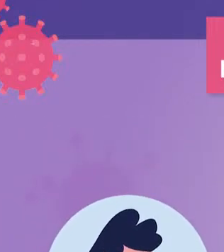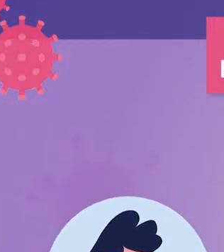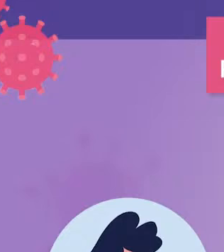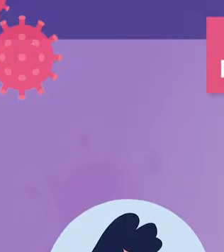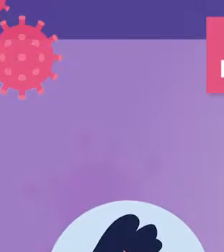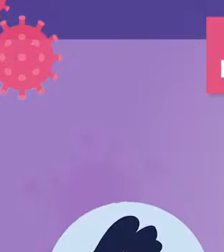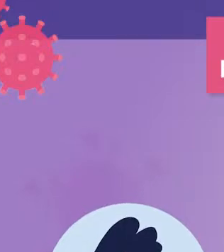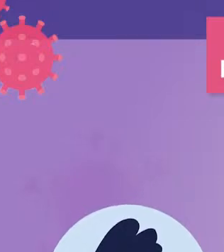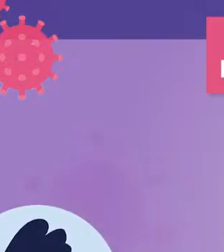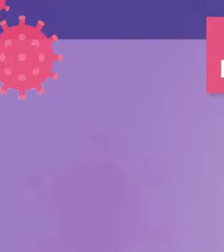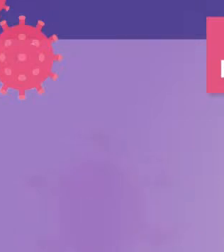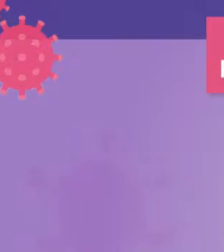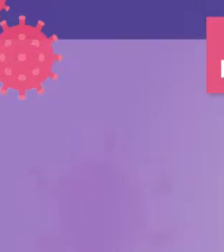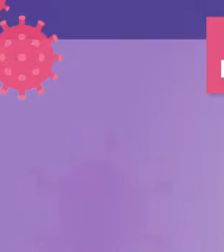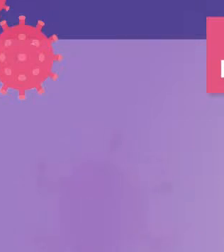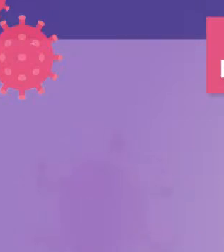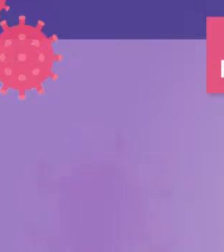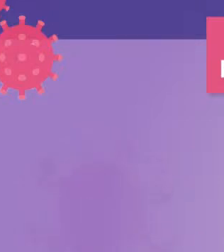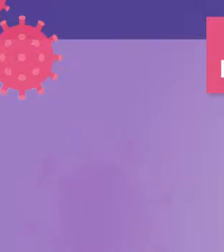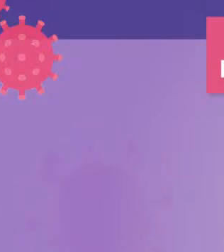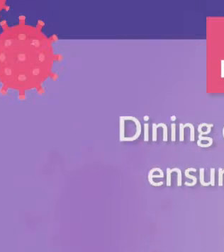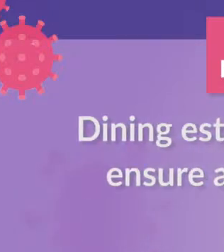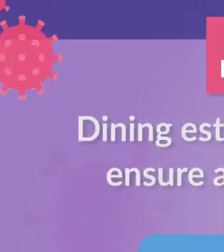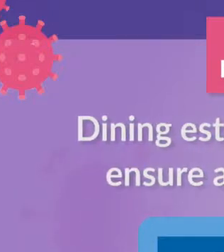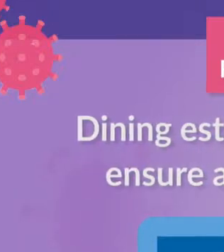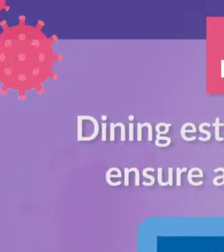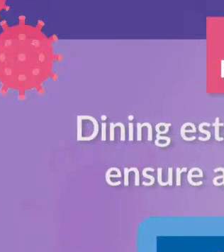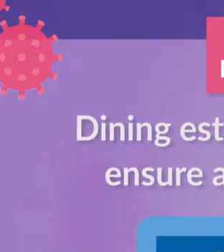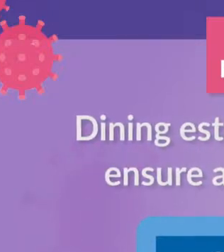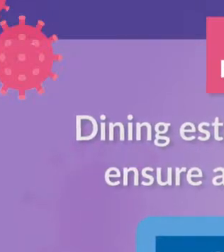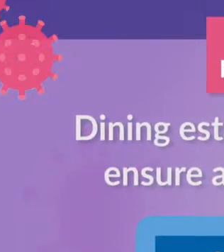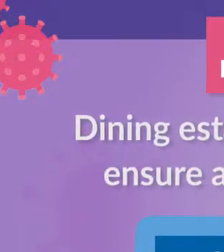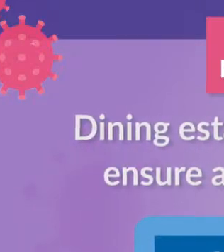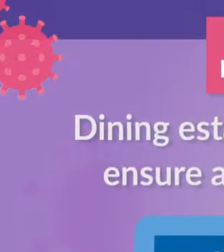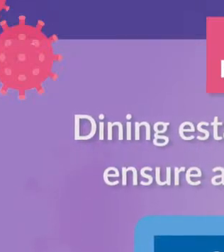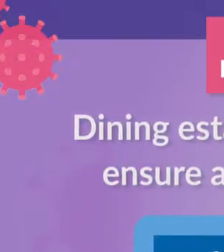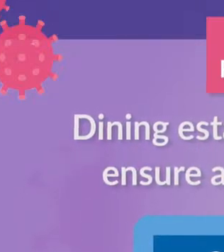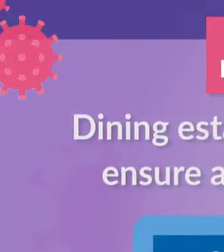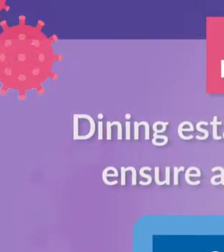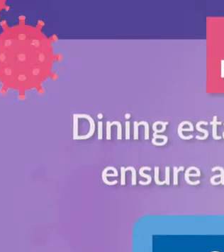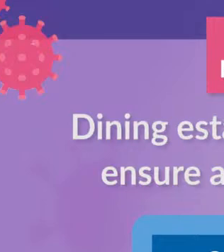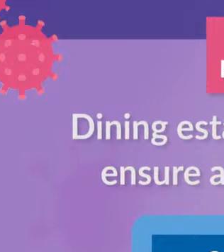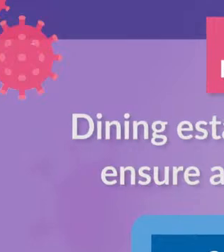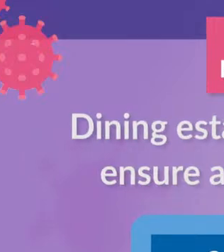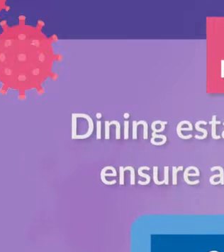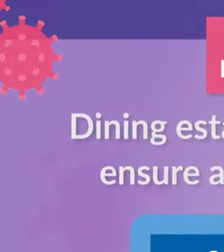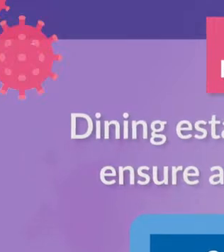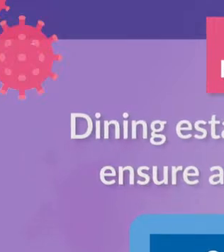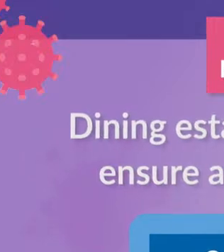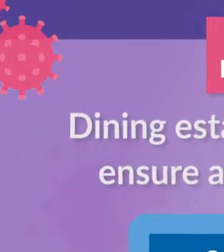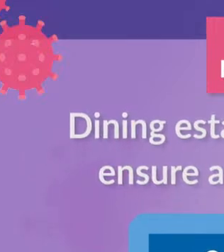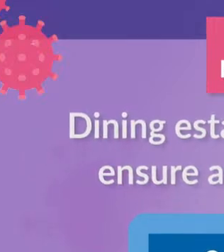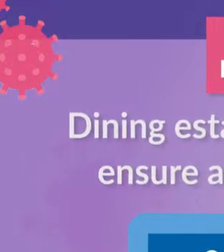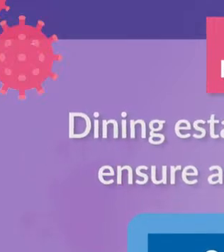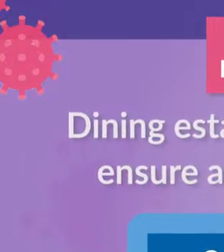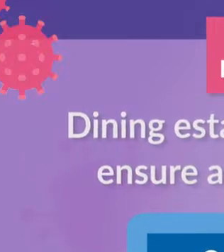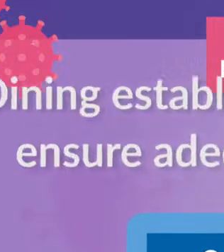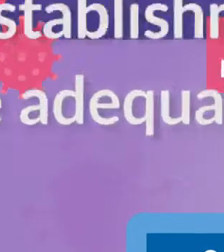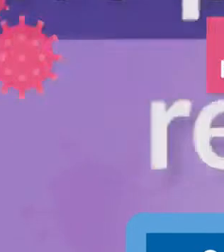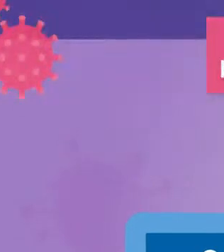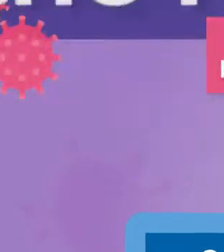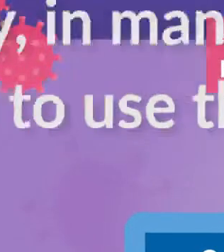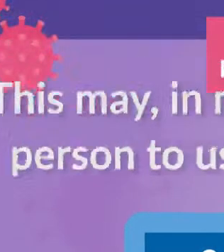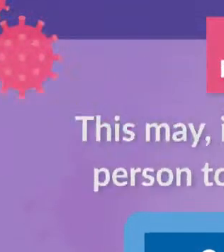COVID-19, like coughing or sweating. Dining establishments have systems in place to ensure adequate physical distancing within